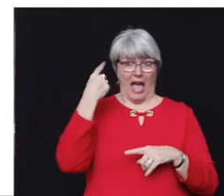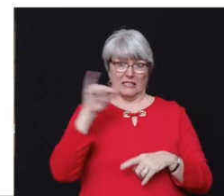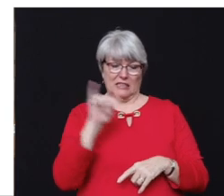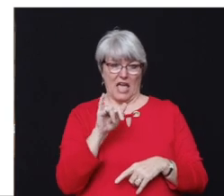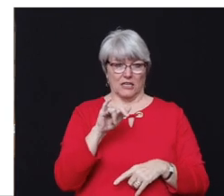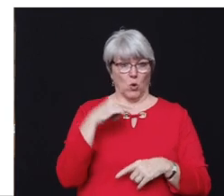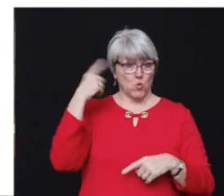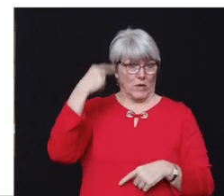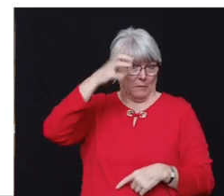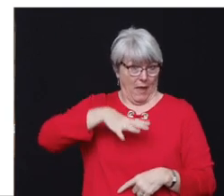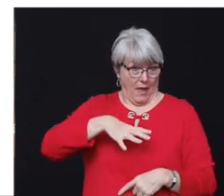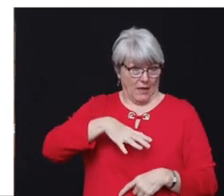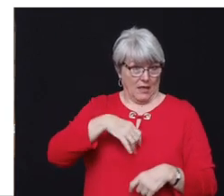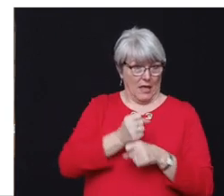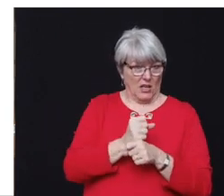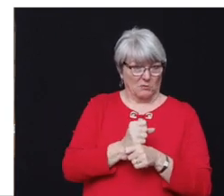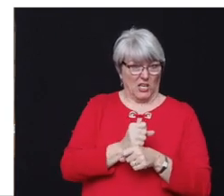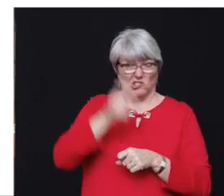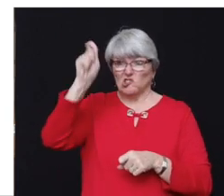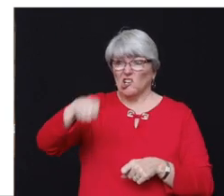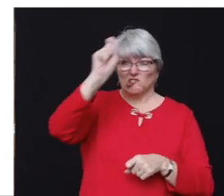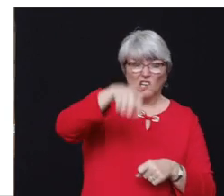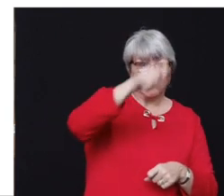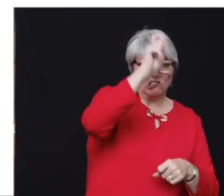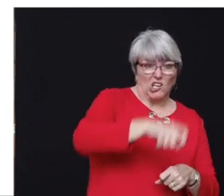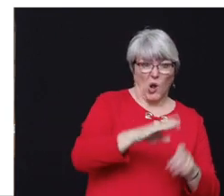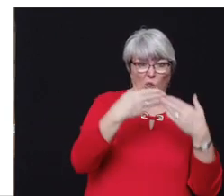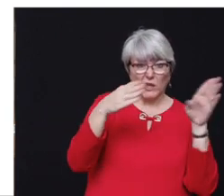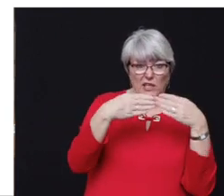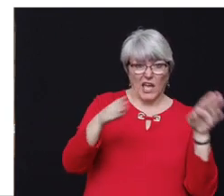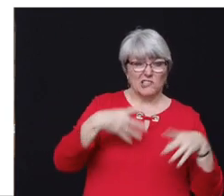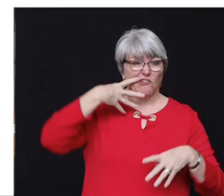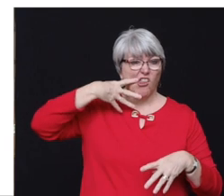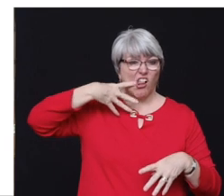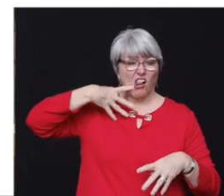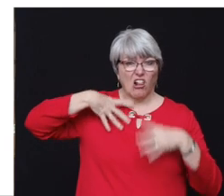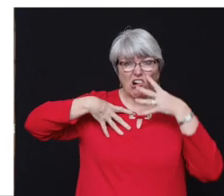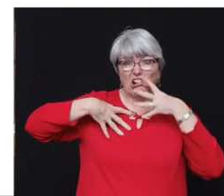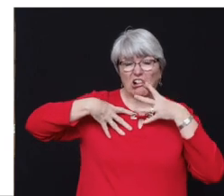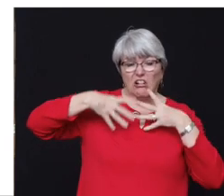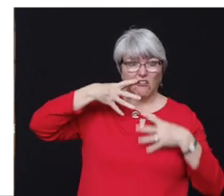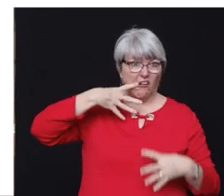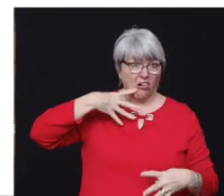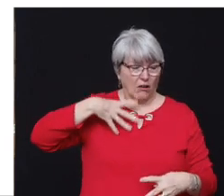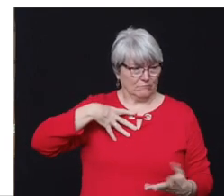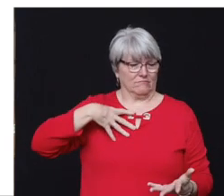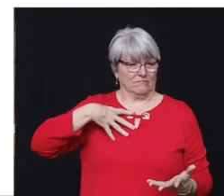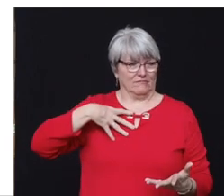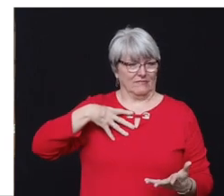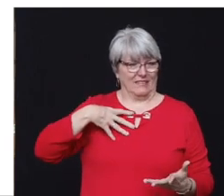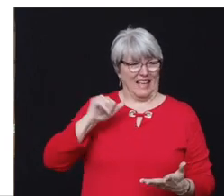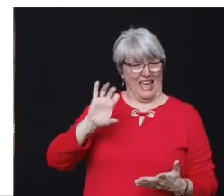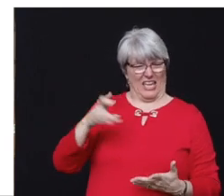a madman, making marks on the doors of the gate and letting saliva run down his beard.